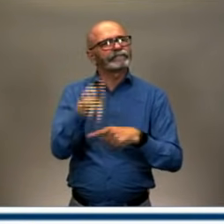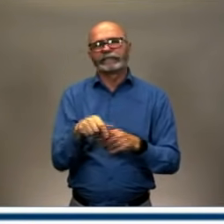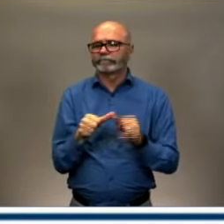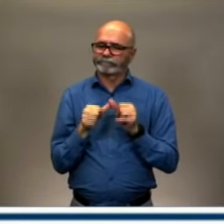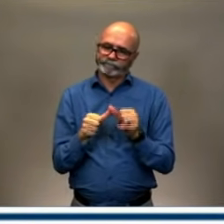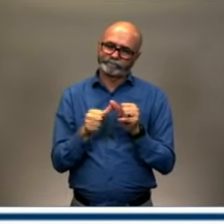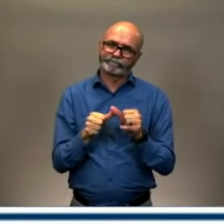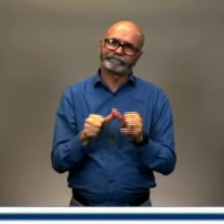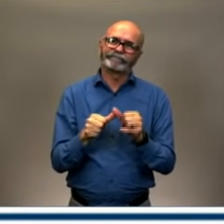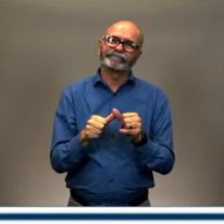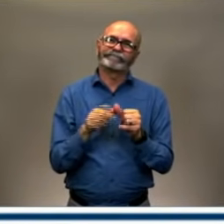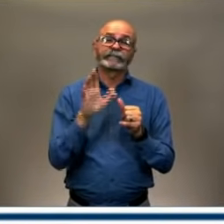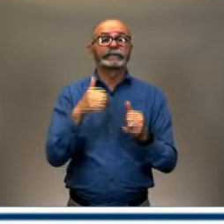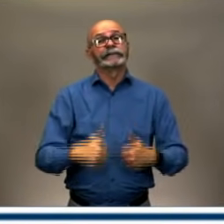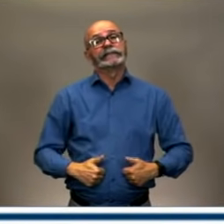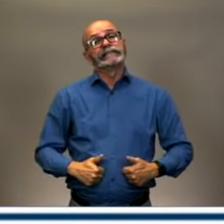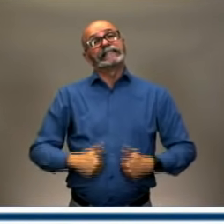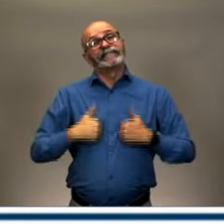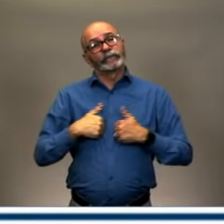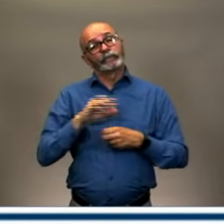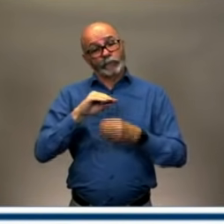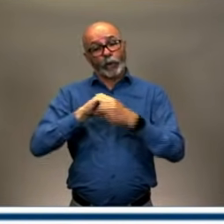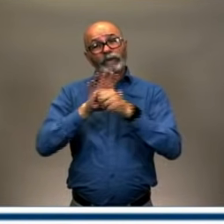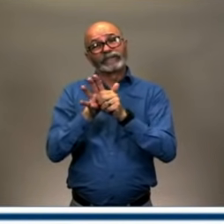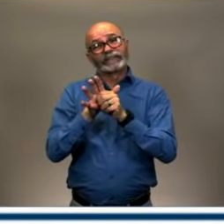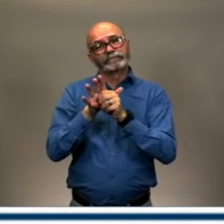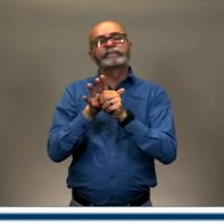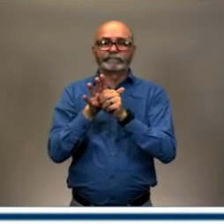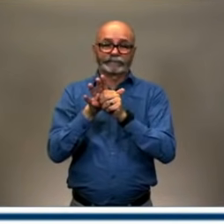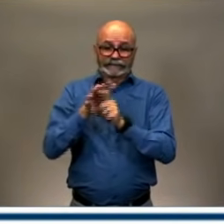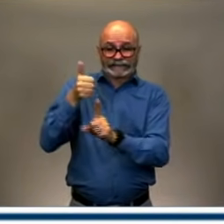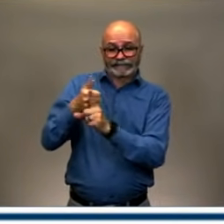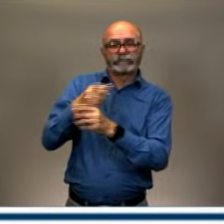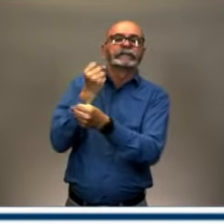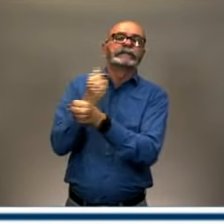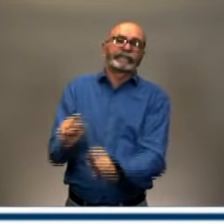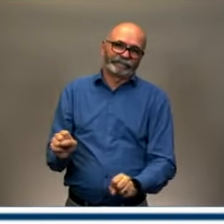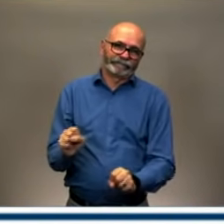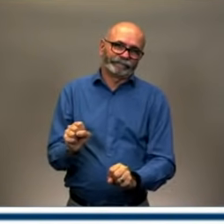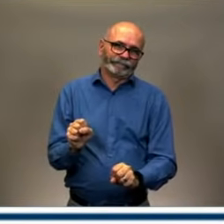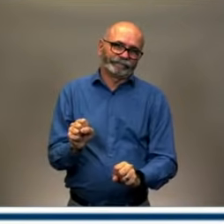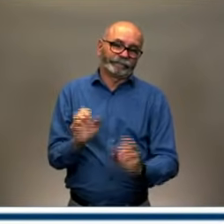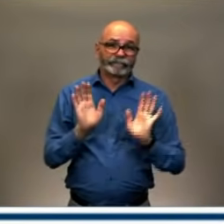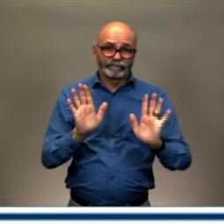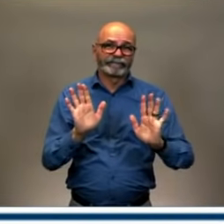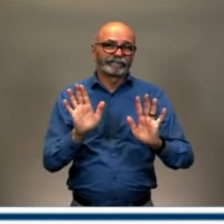safe. And we also can't, we have to accept that we just can't assume